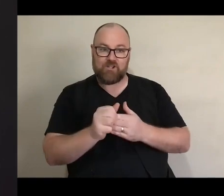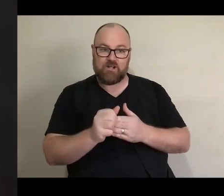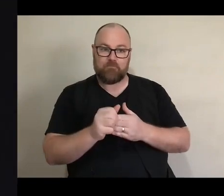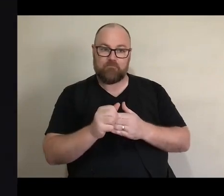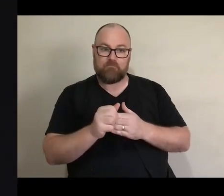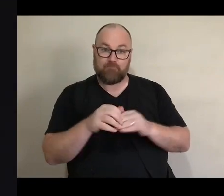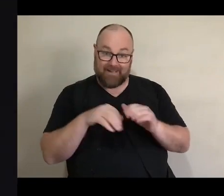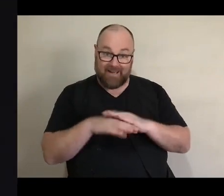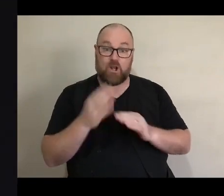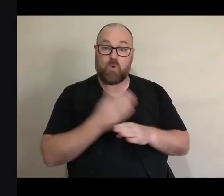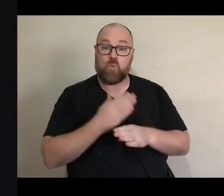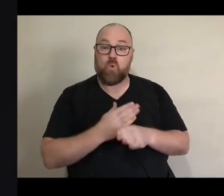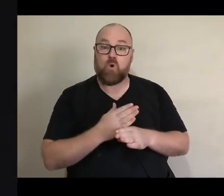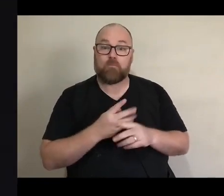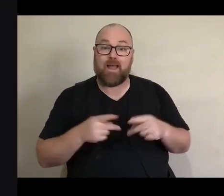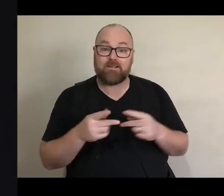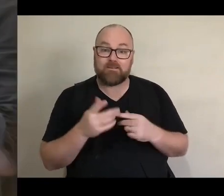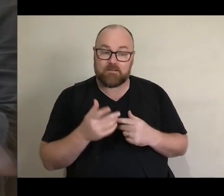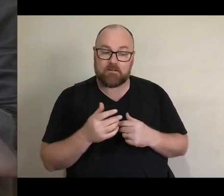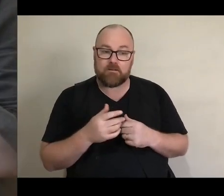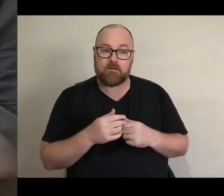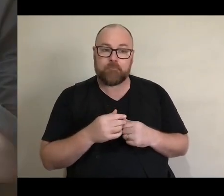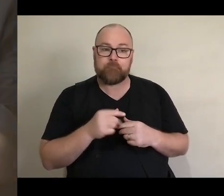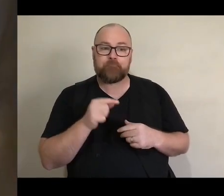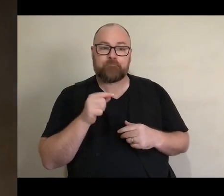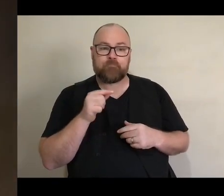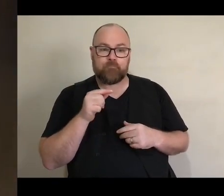where most of us work.